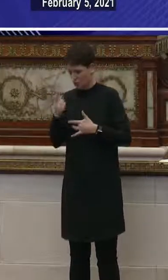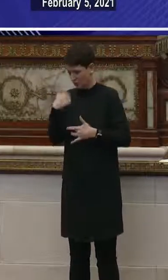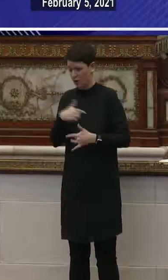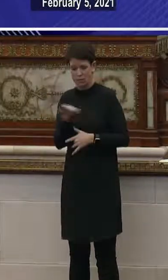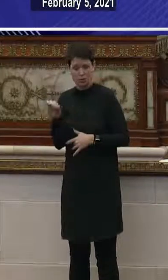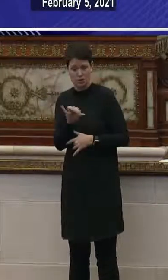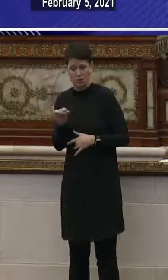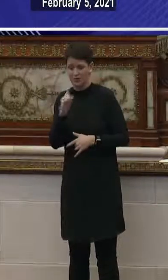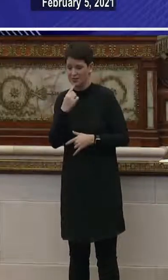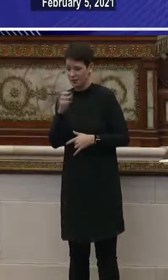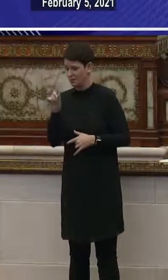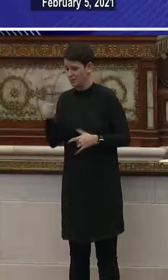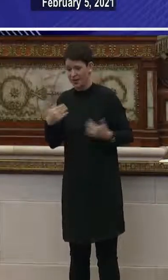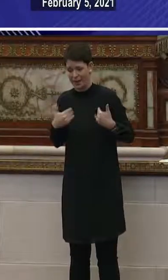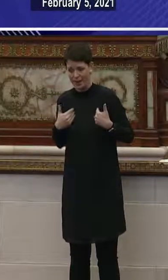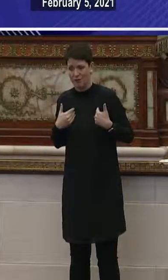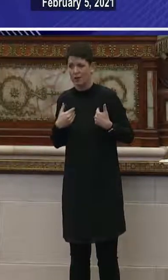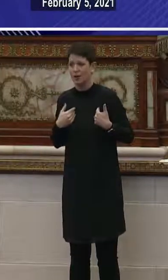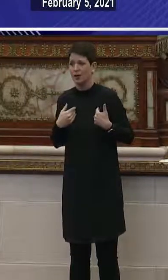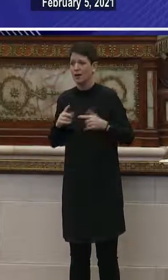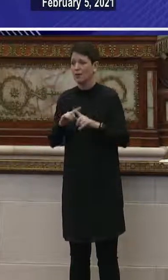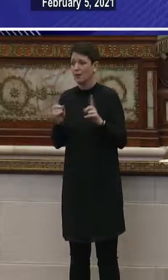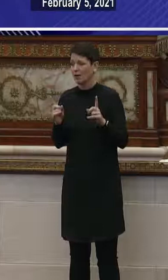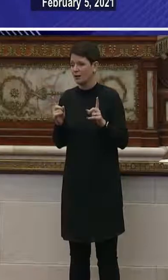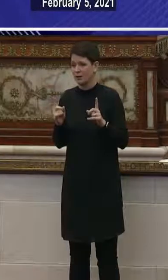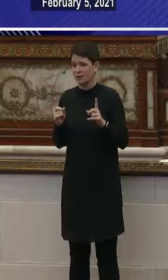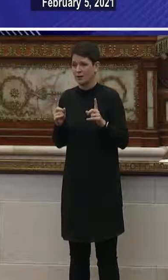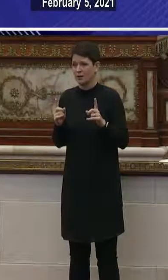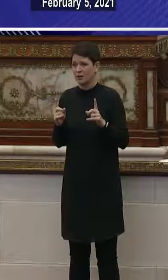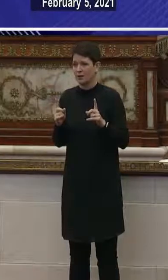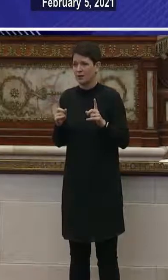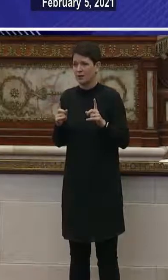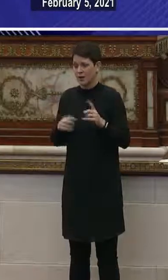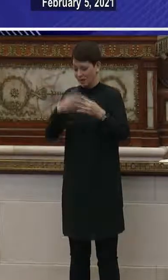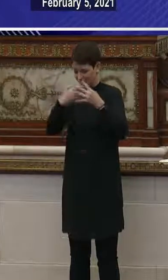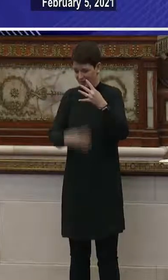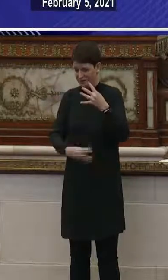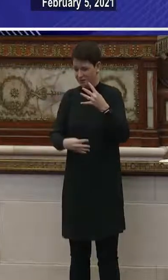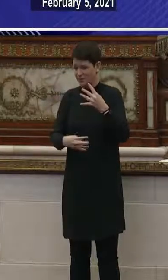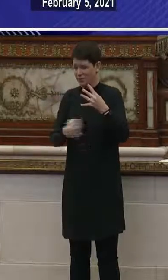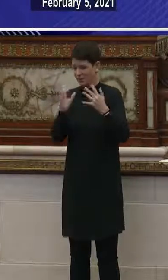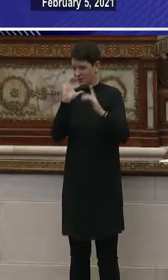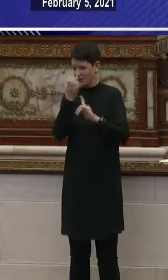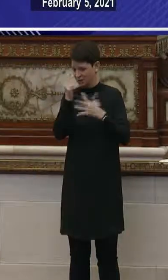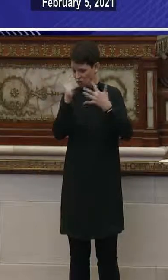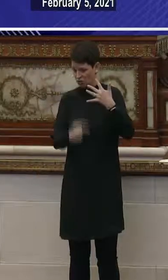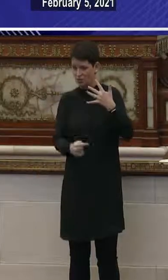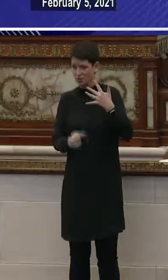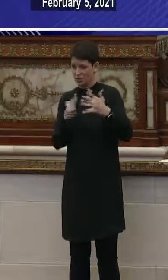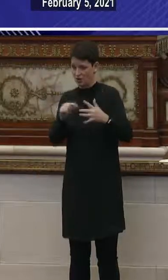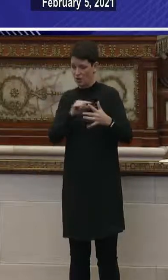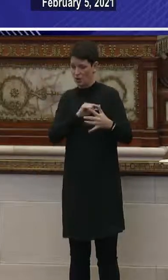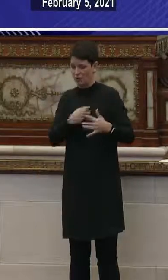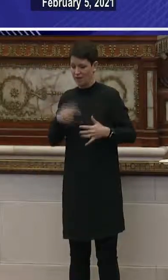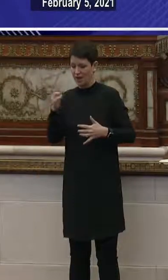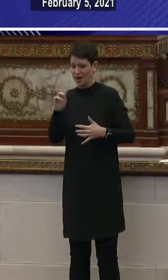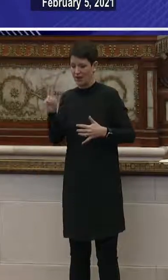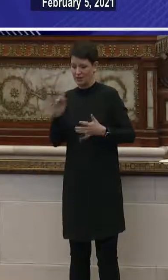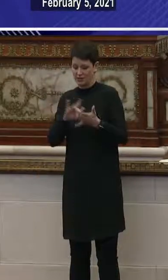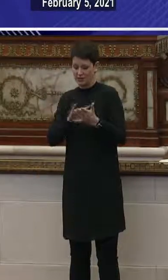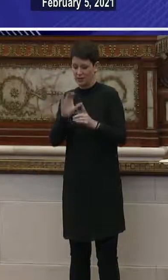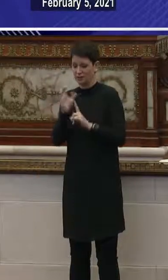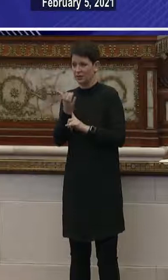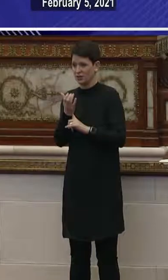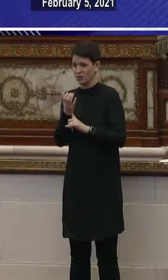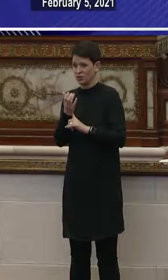have serious disabilities. I'm just saying that a list of conditions that qualifies high-risk medical conditions